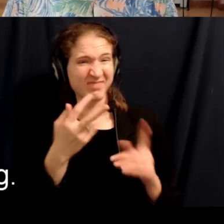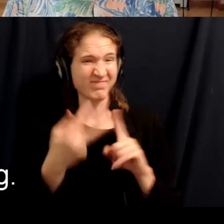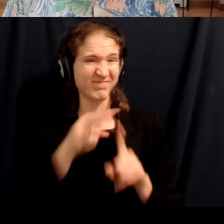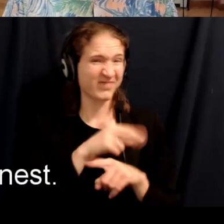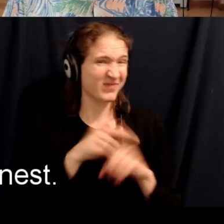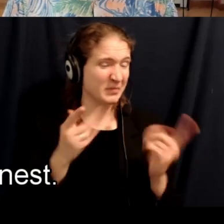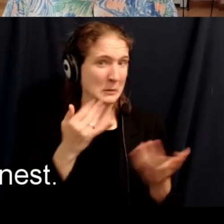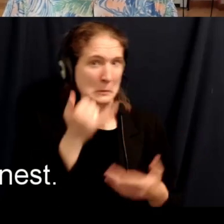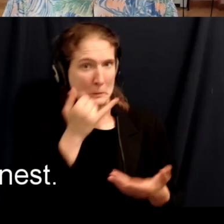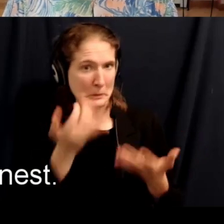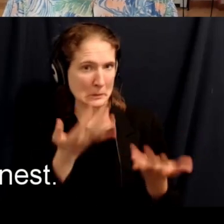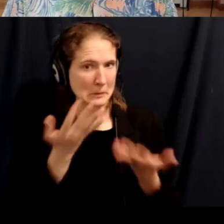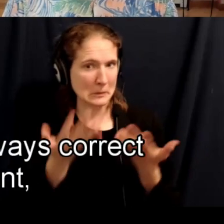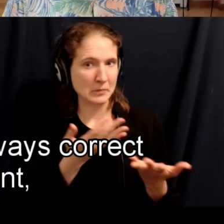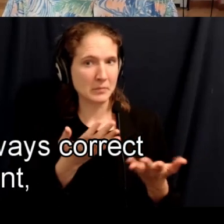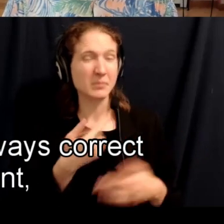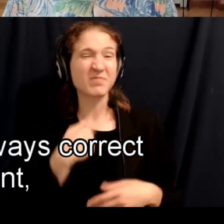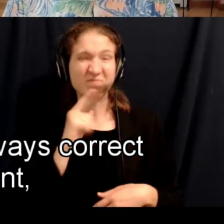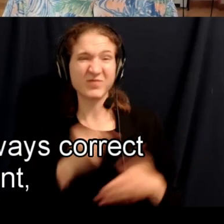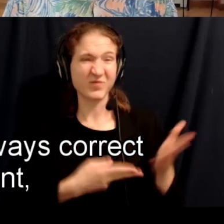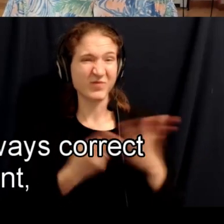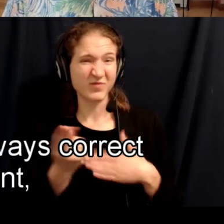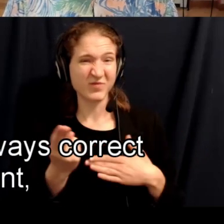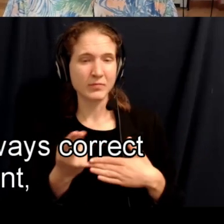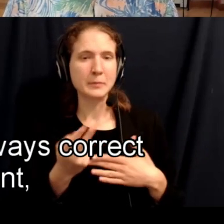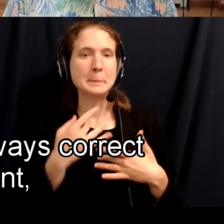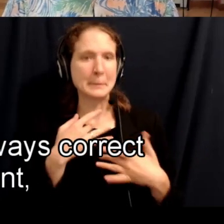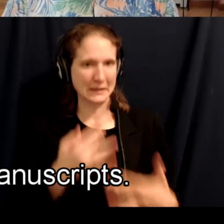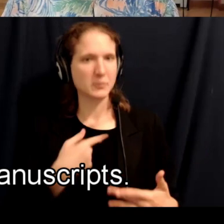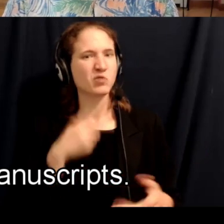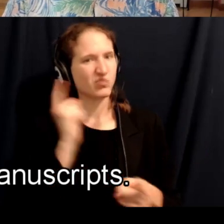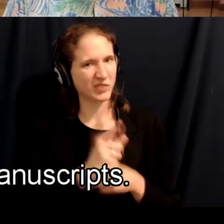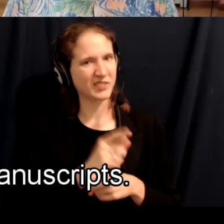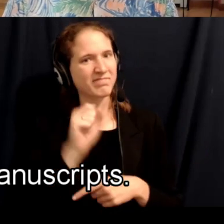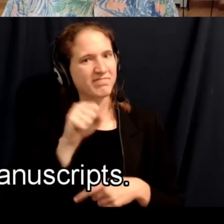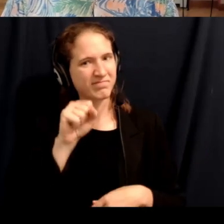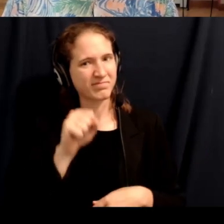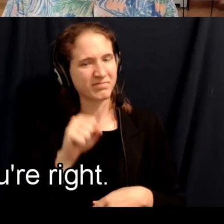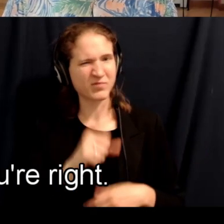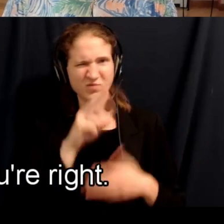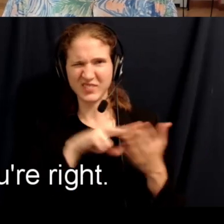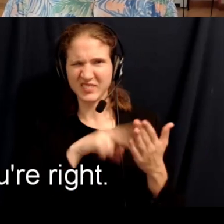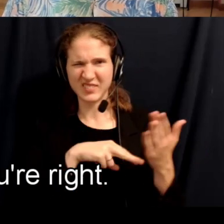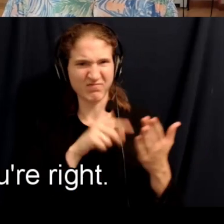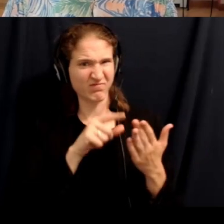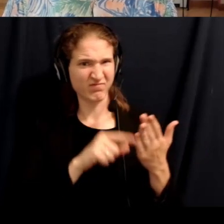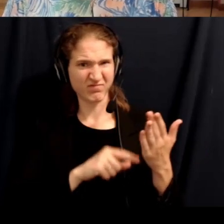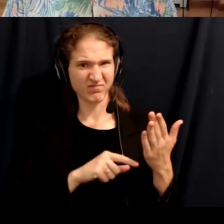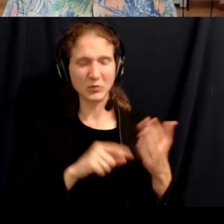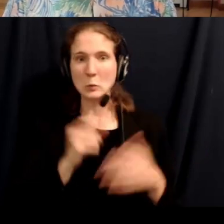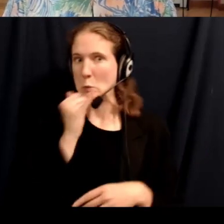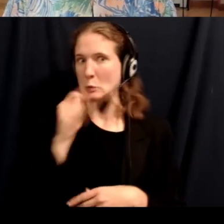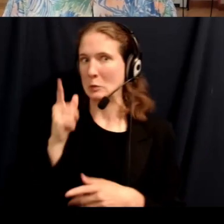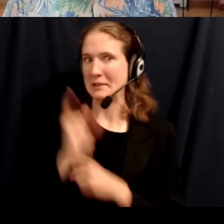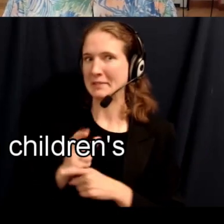could be wrong, but I have to be honest, most of the time I was always correct in that assessment, when I would read the manuscript and they say, oops, you're right. You